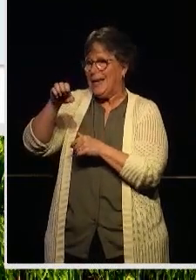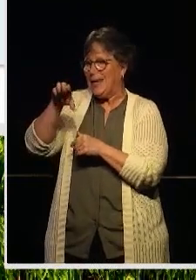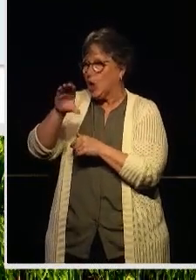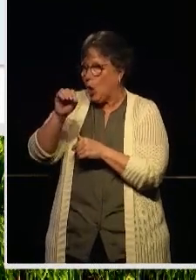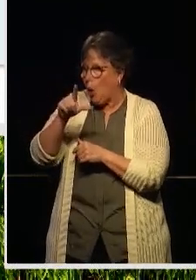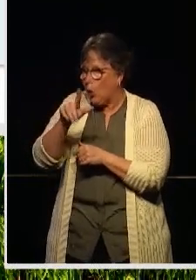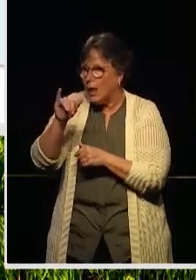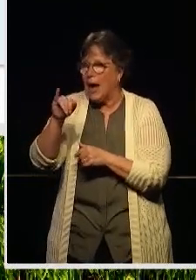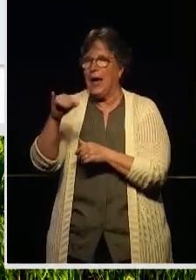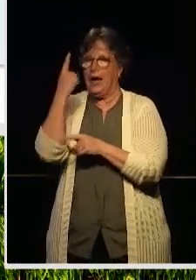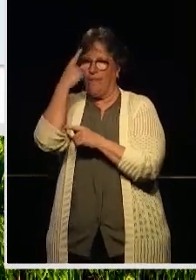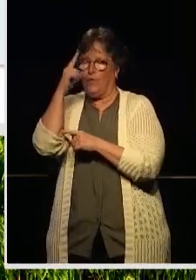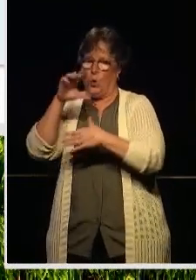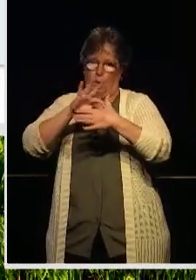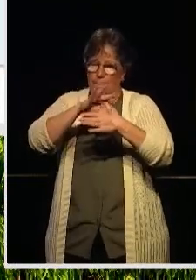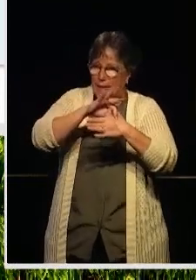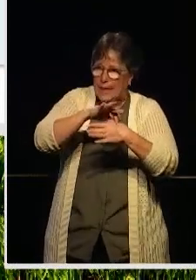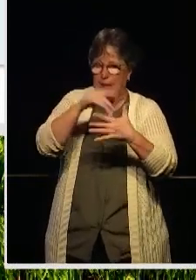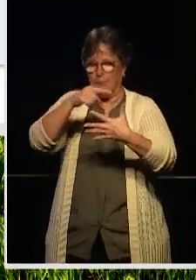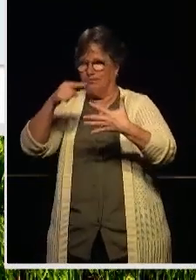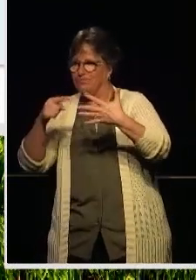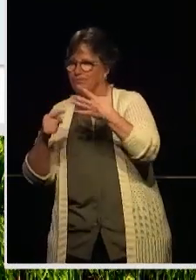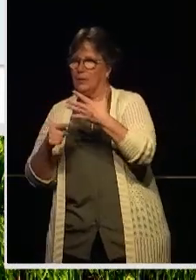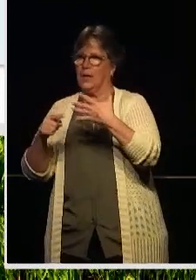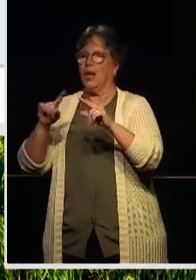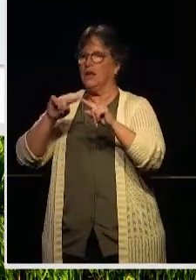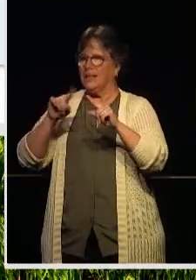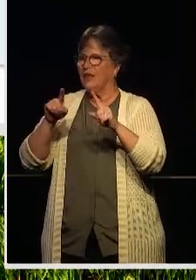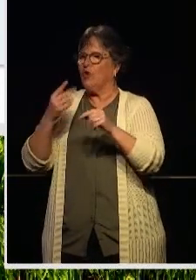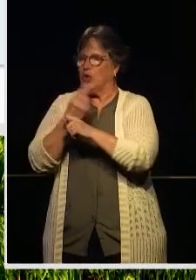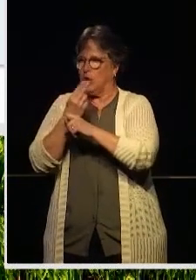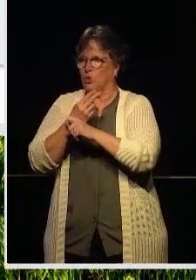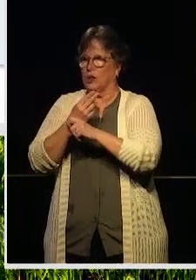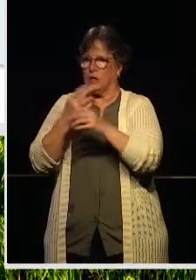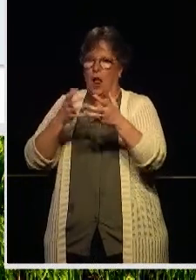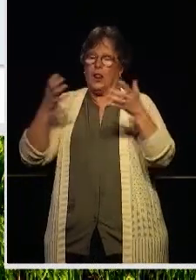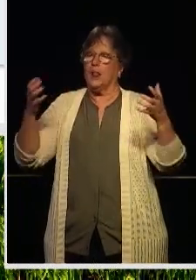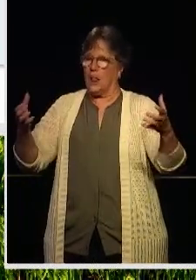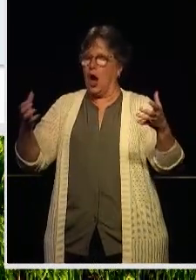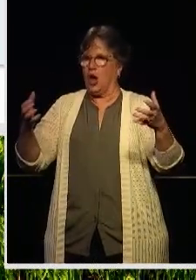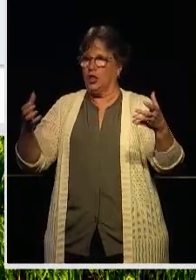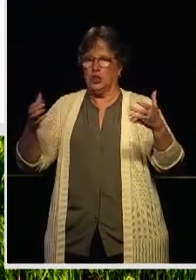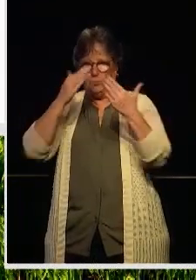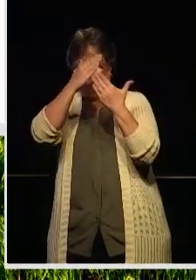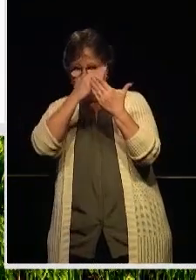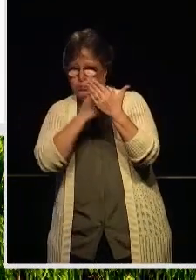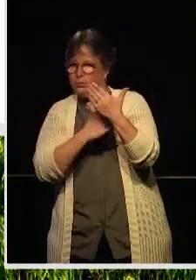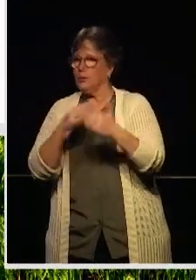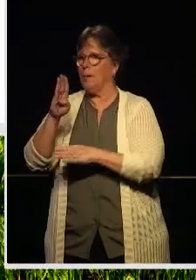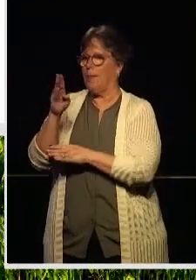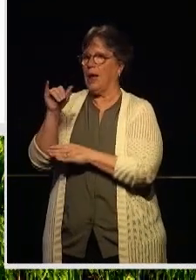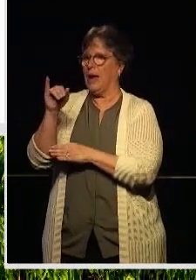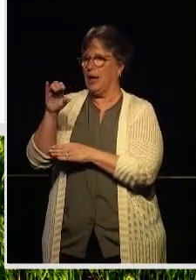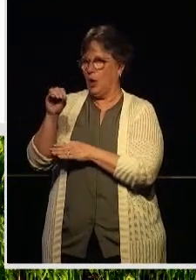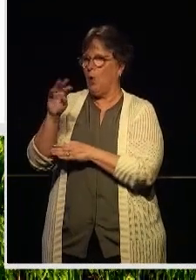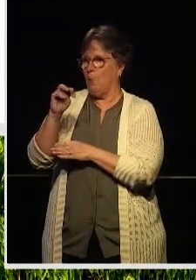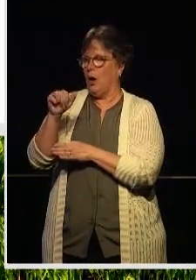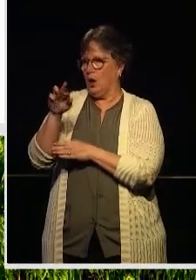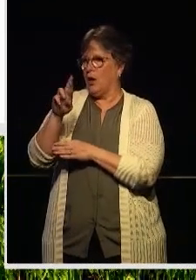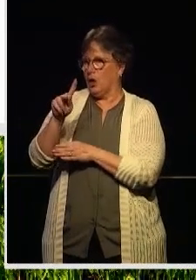for grains. So building a large menu of biomarkers on the same platform.